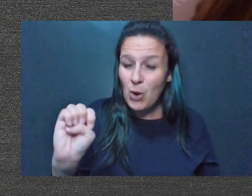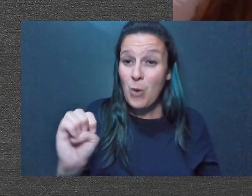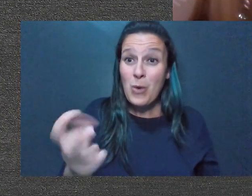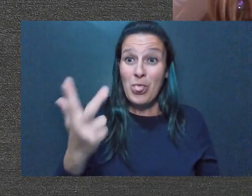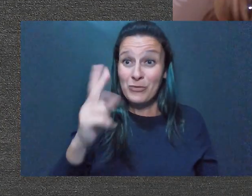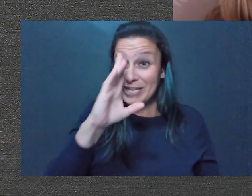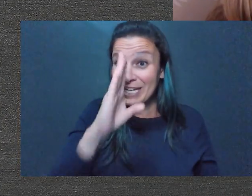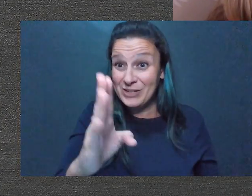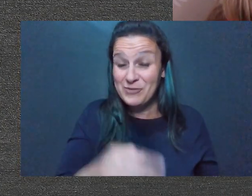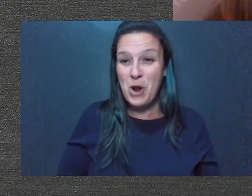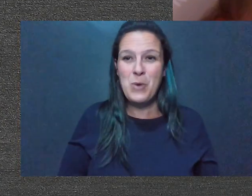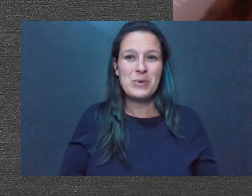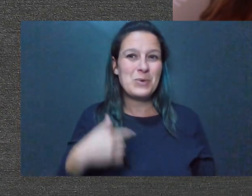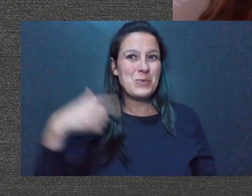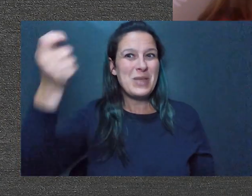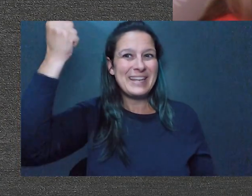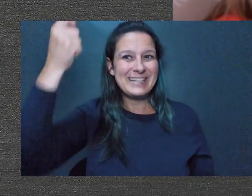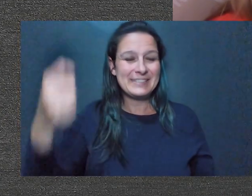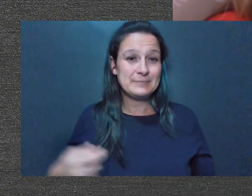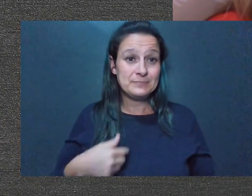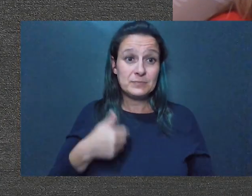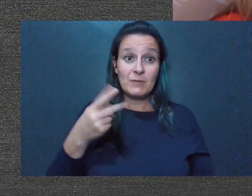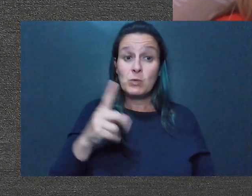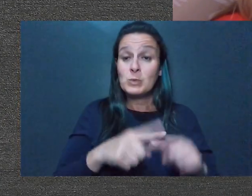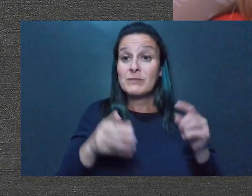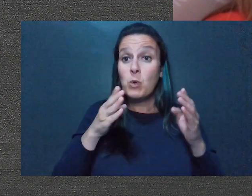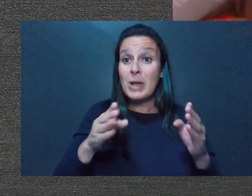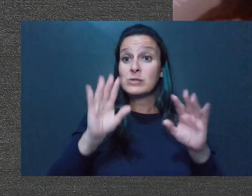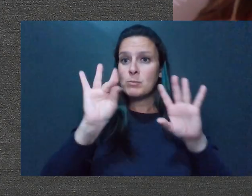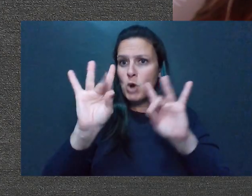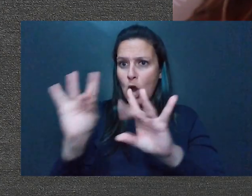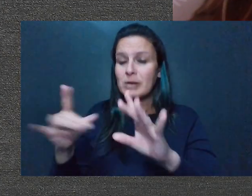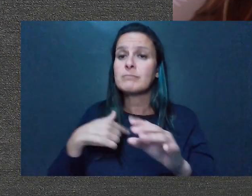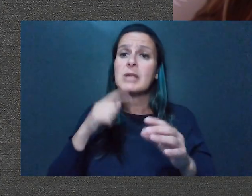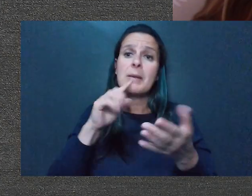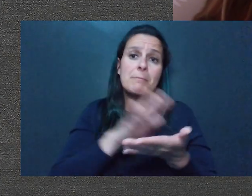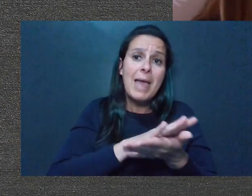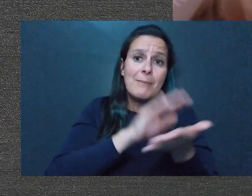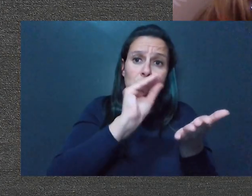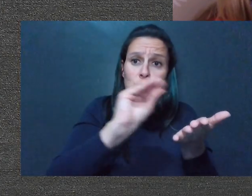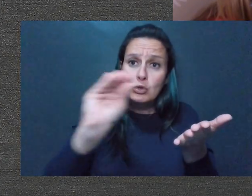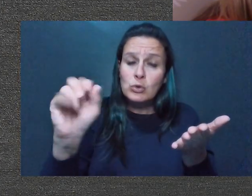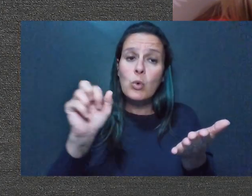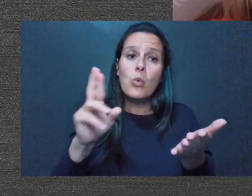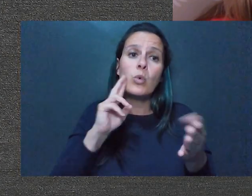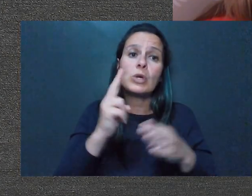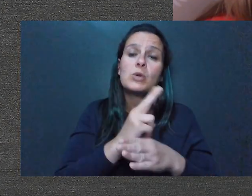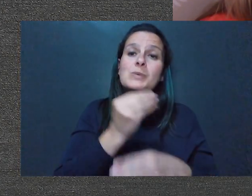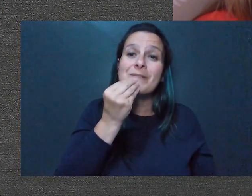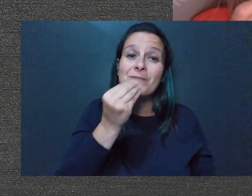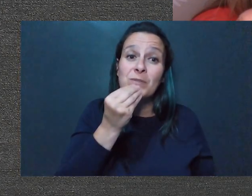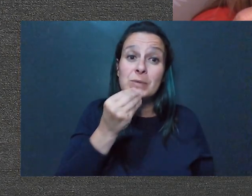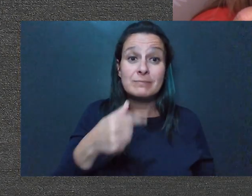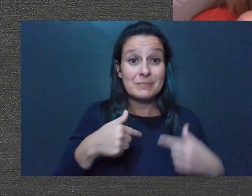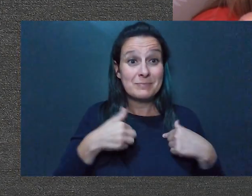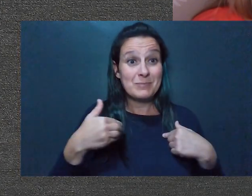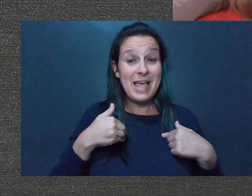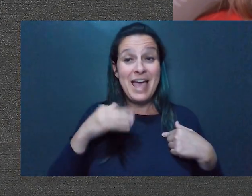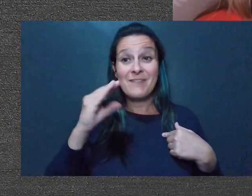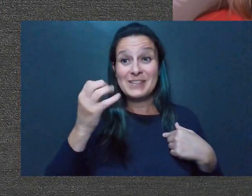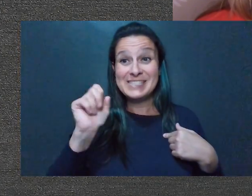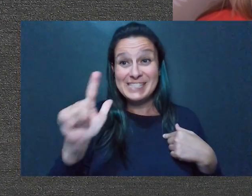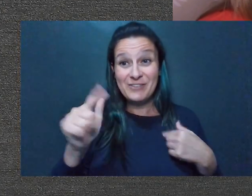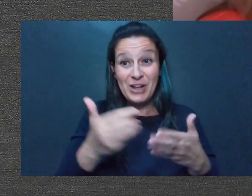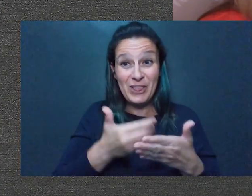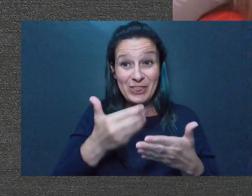So I have a couple different ways to mark it. You can make little paper markers at home, or you can use food. I happen to have some cereal,